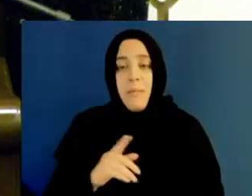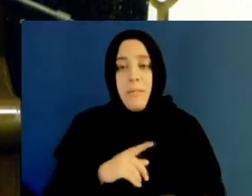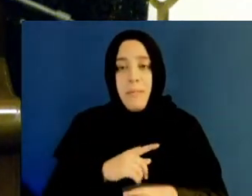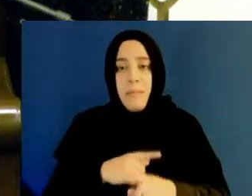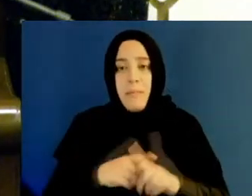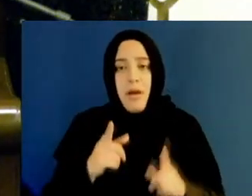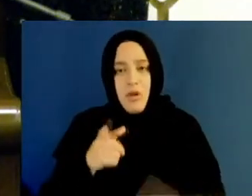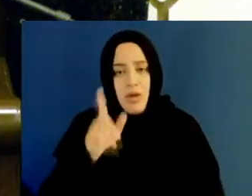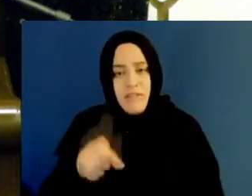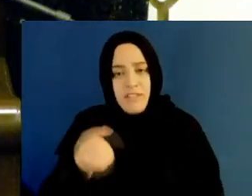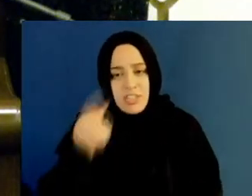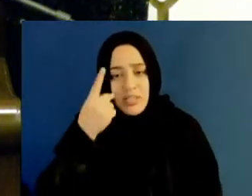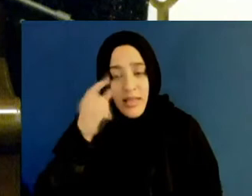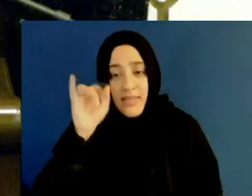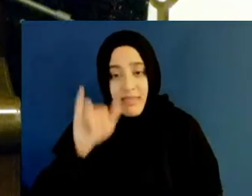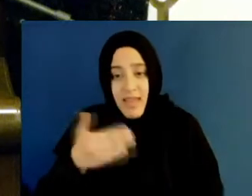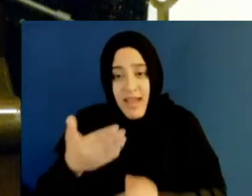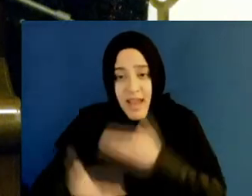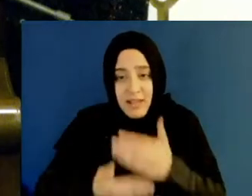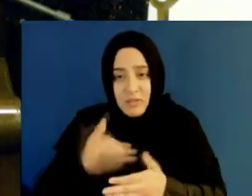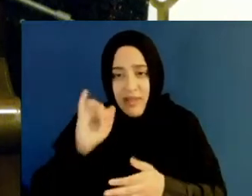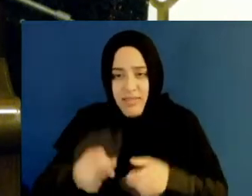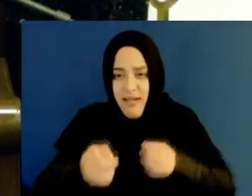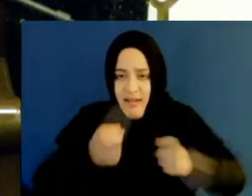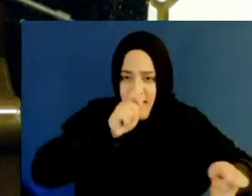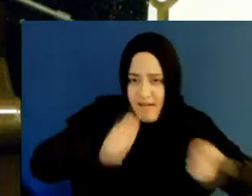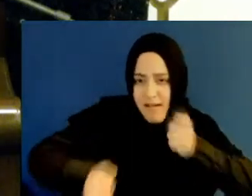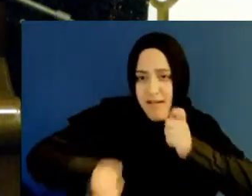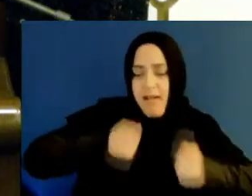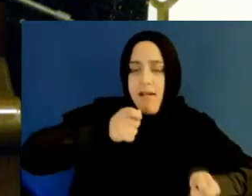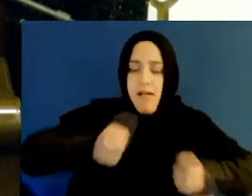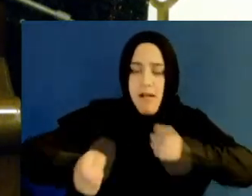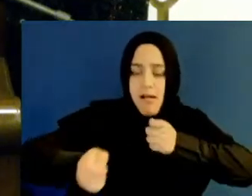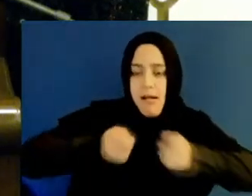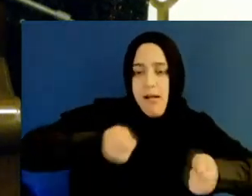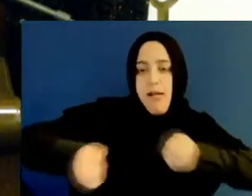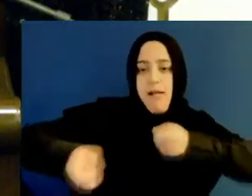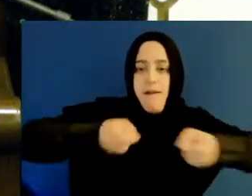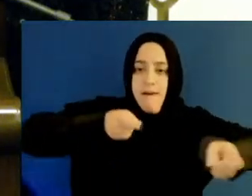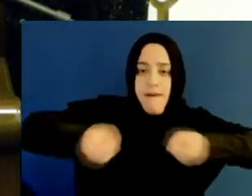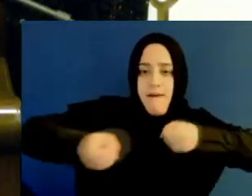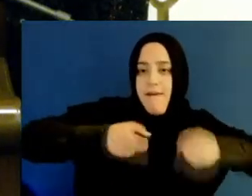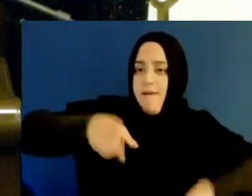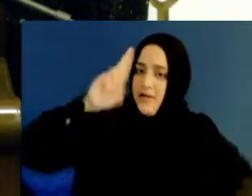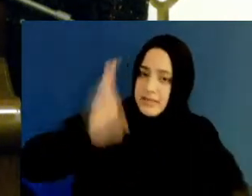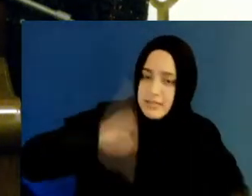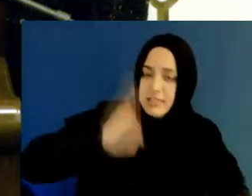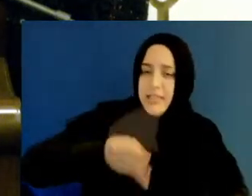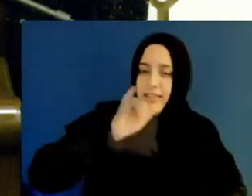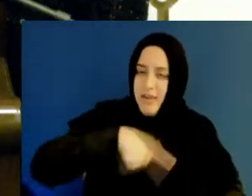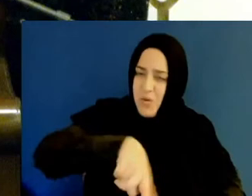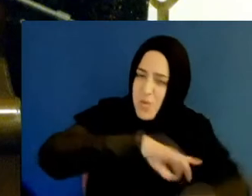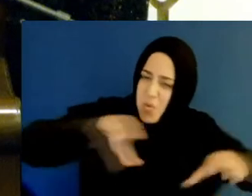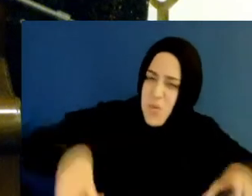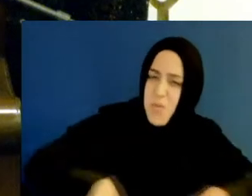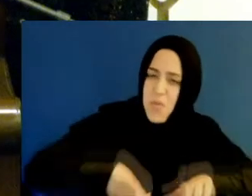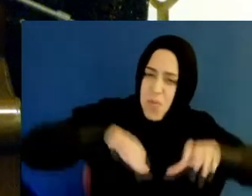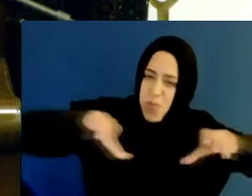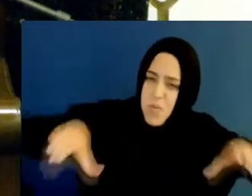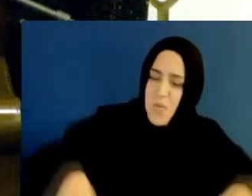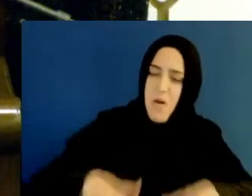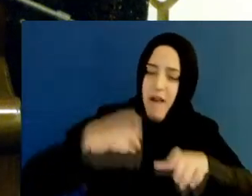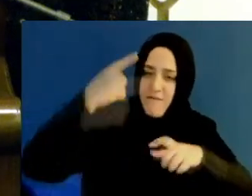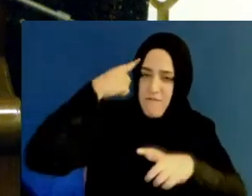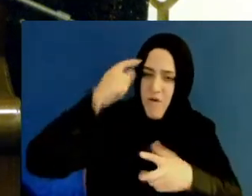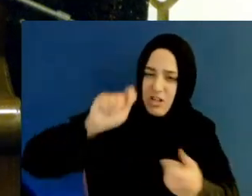have manipulated history went above and beyond to conceal the reality of what happened on the day of